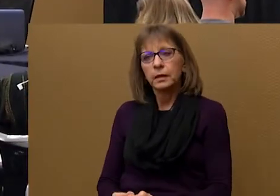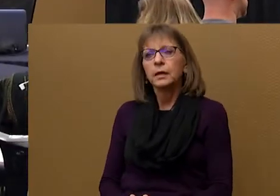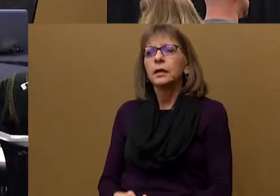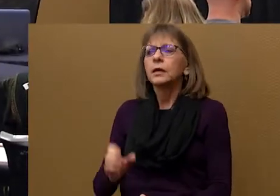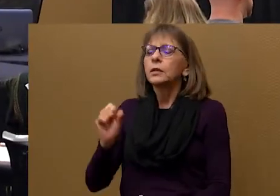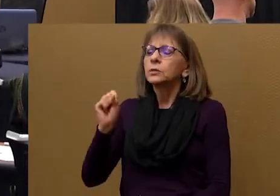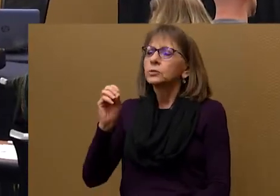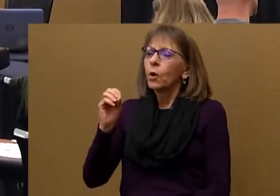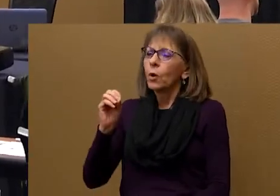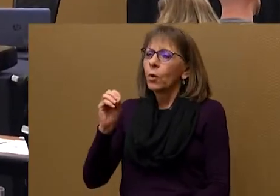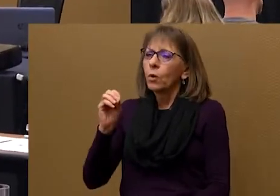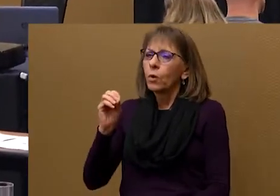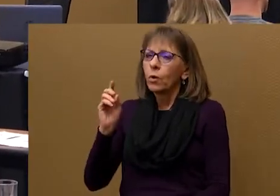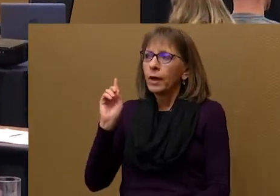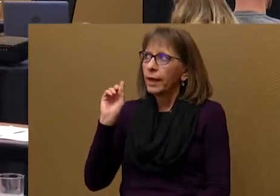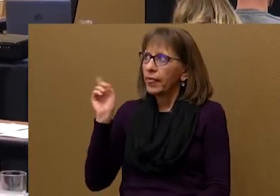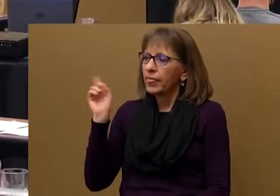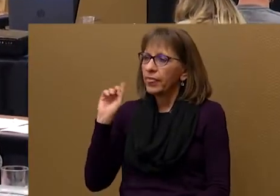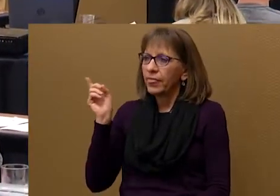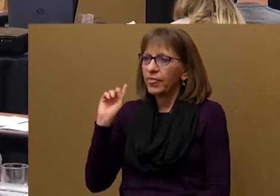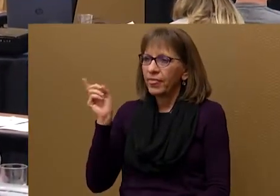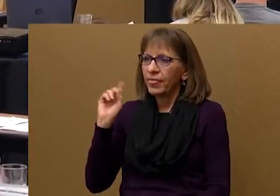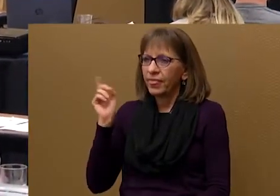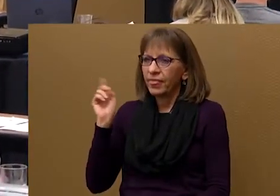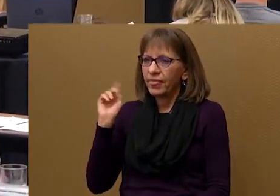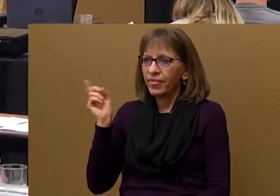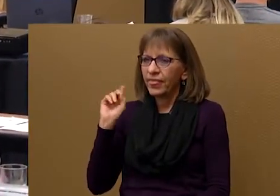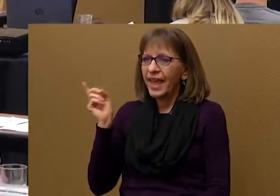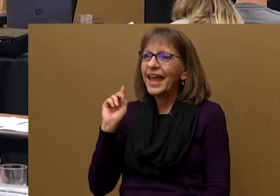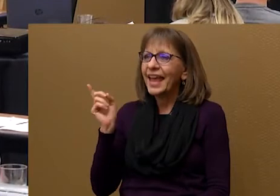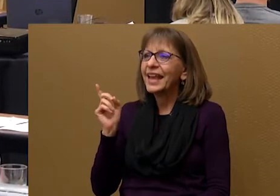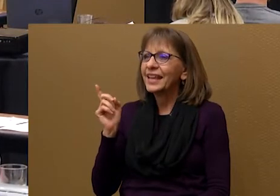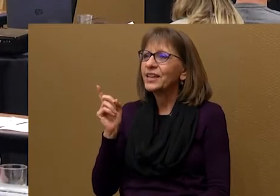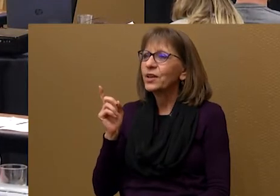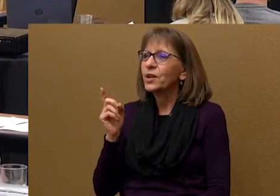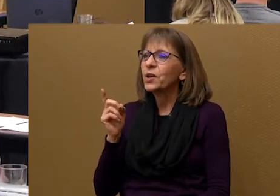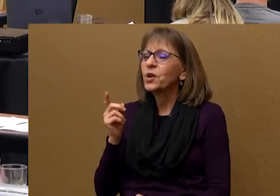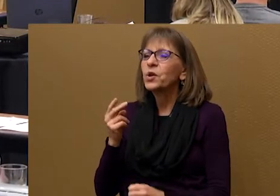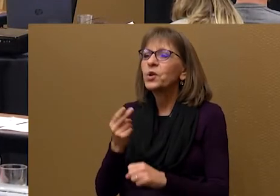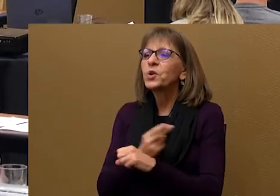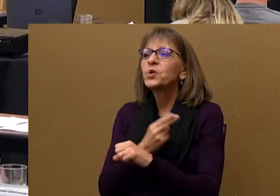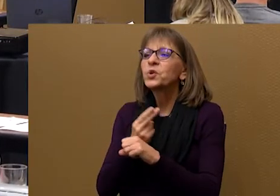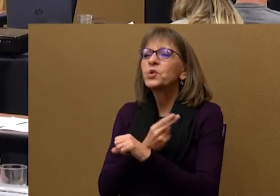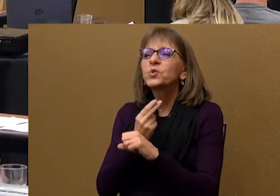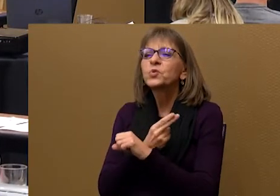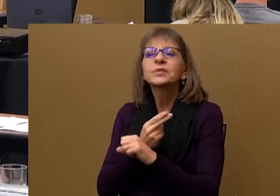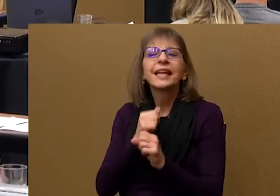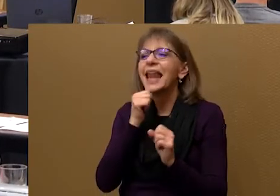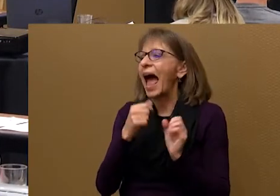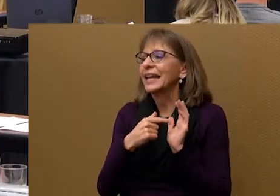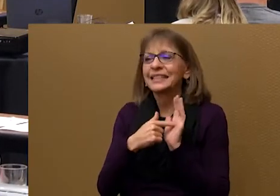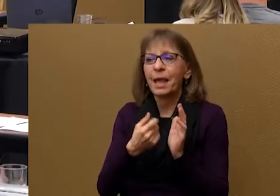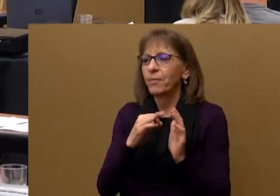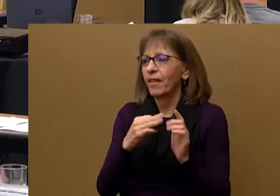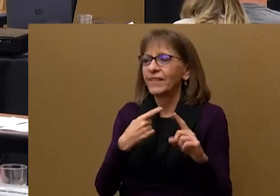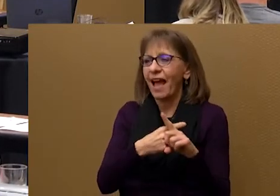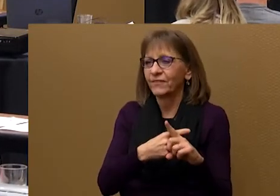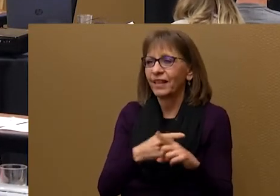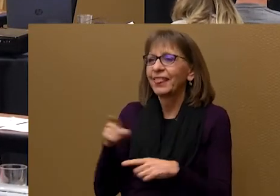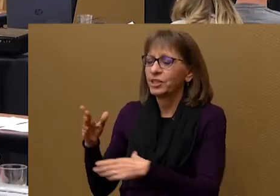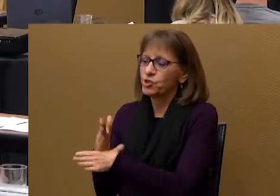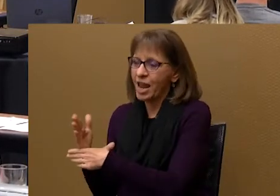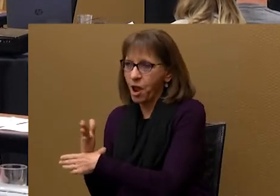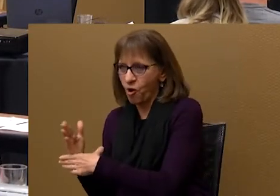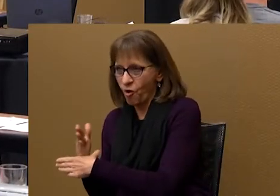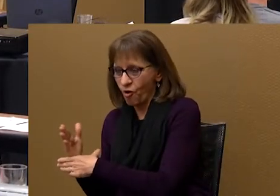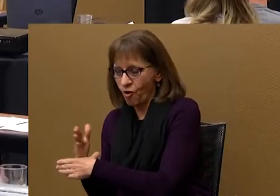So they indirectly use a non-example of the sharing that's not conflict. And then so when they